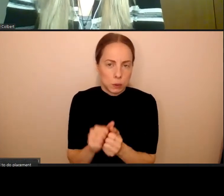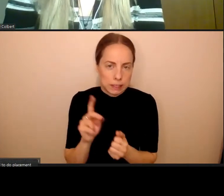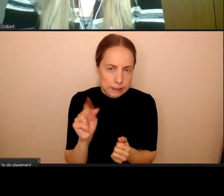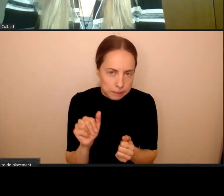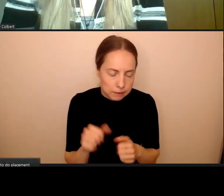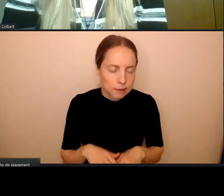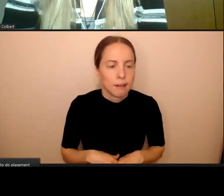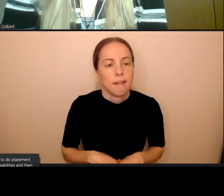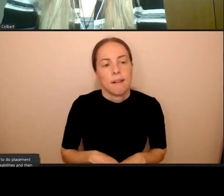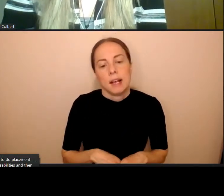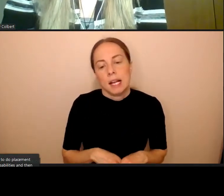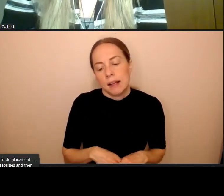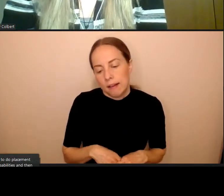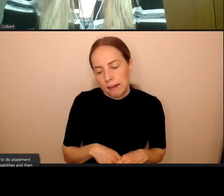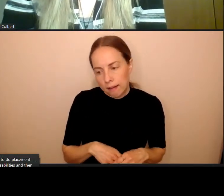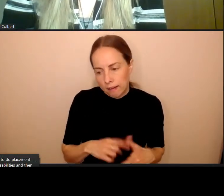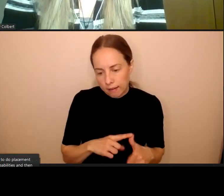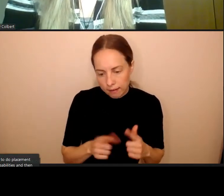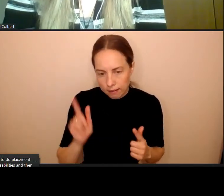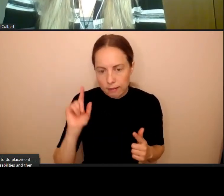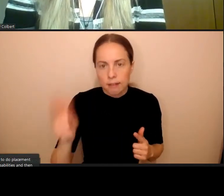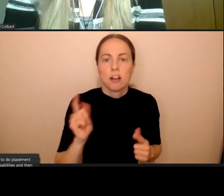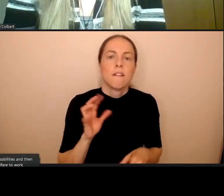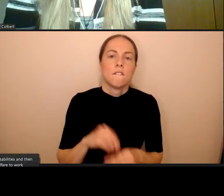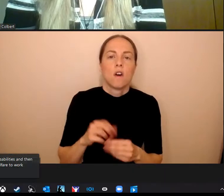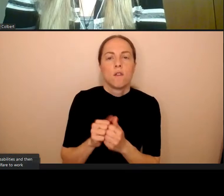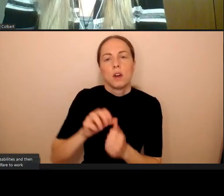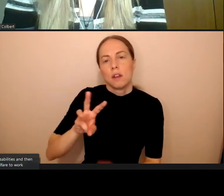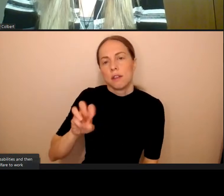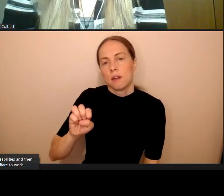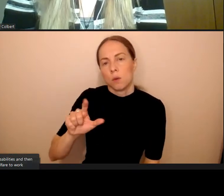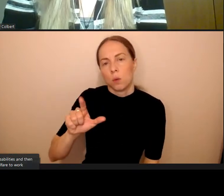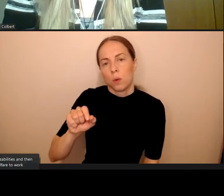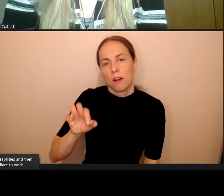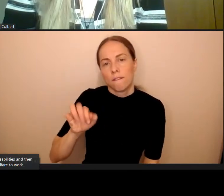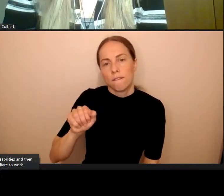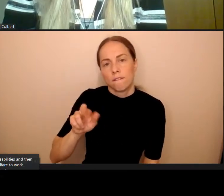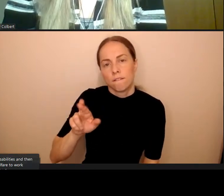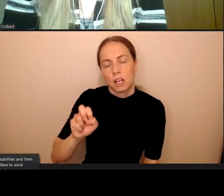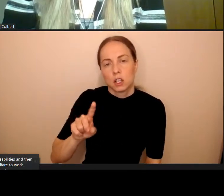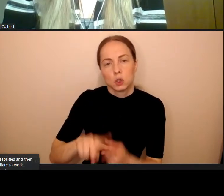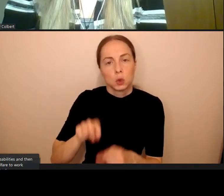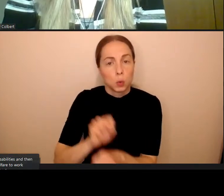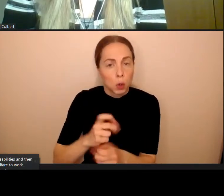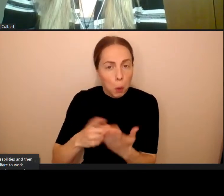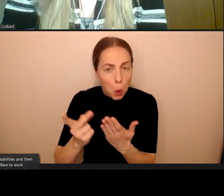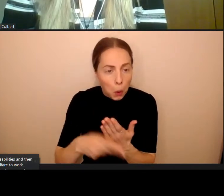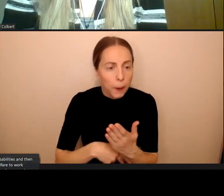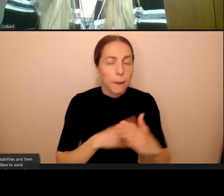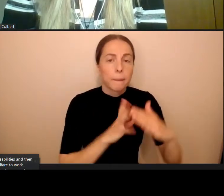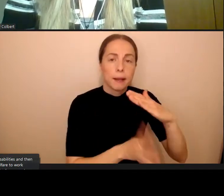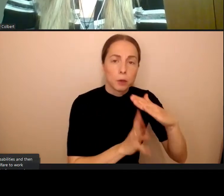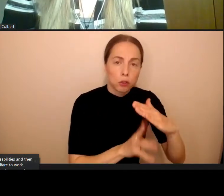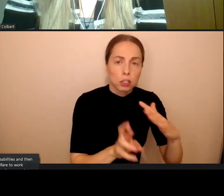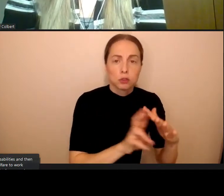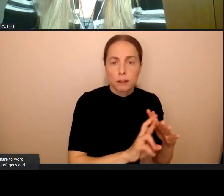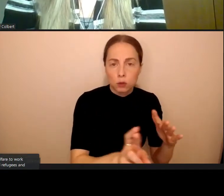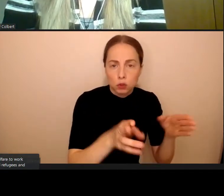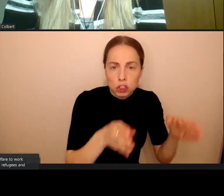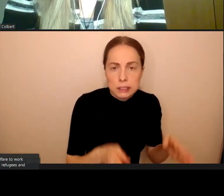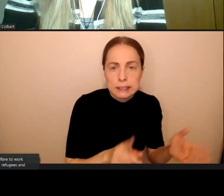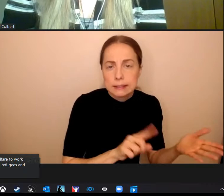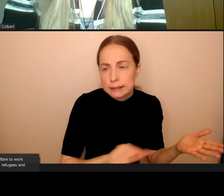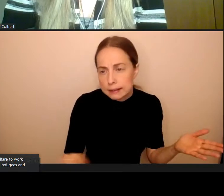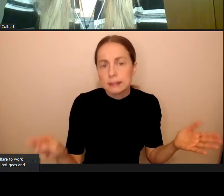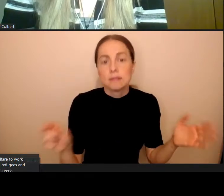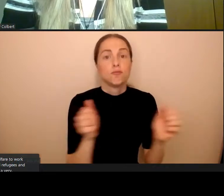and then they got involved with the Welfare to Work program and immigrants and refugees, and grew from there